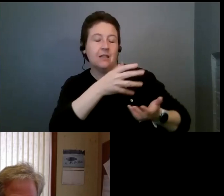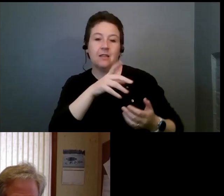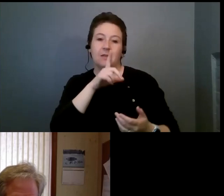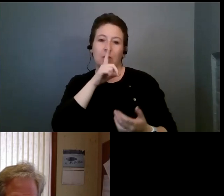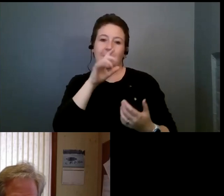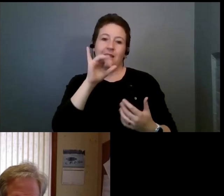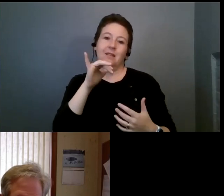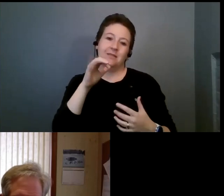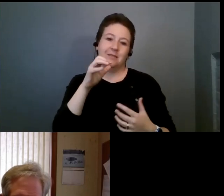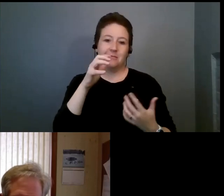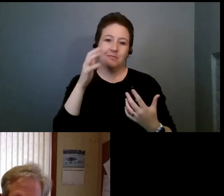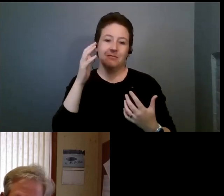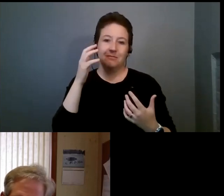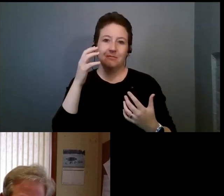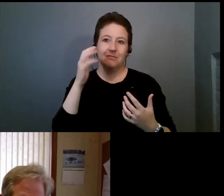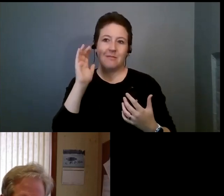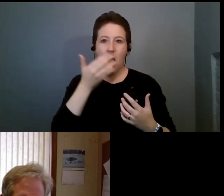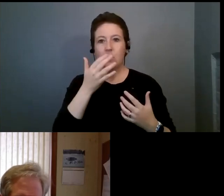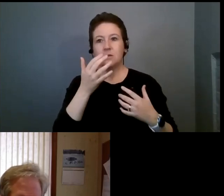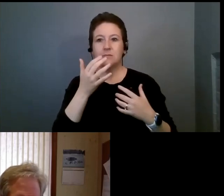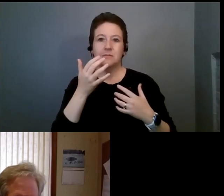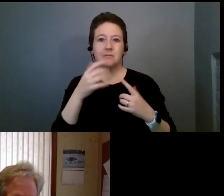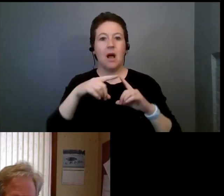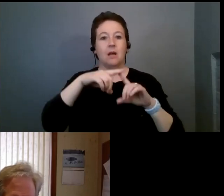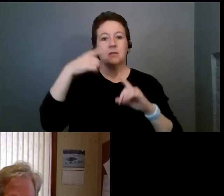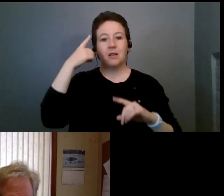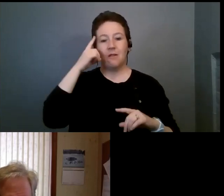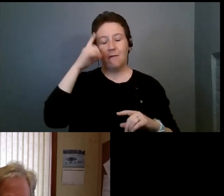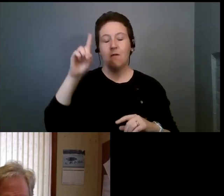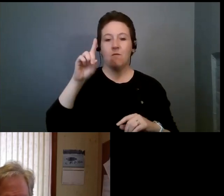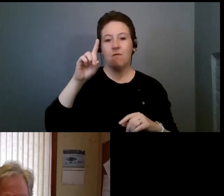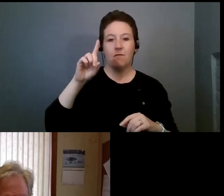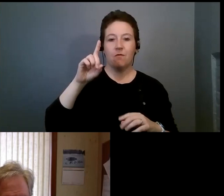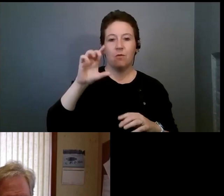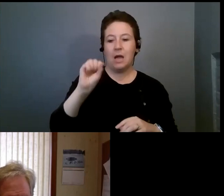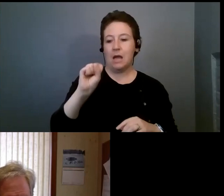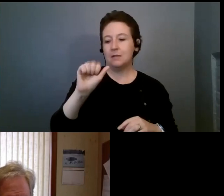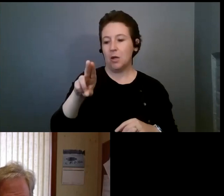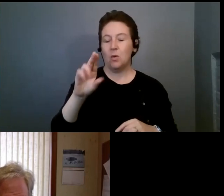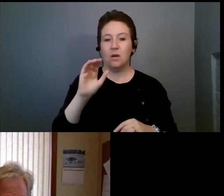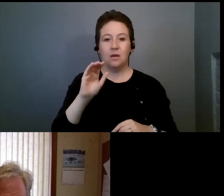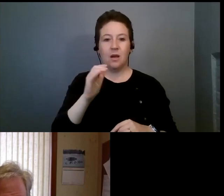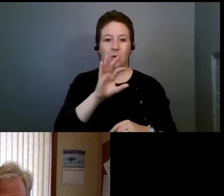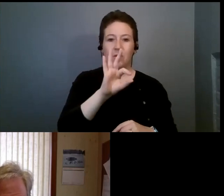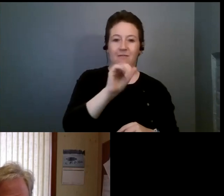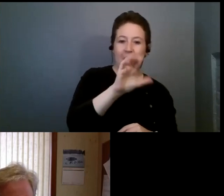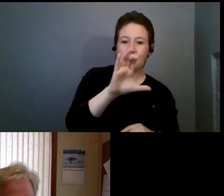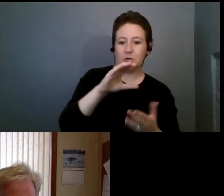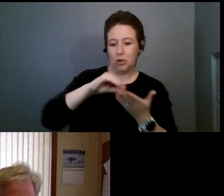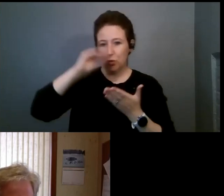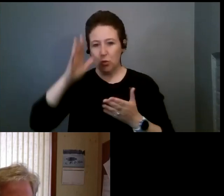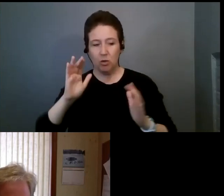St. Ambrose education, because our student to faculty ratios really work to help students